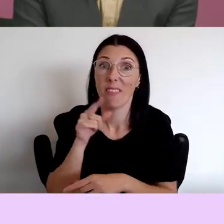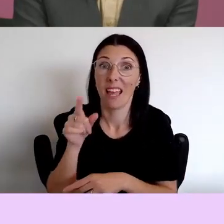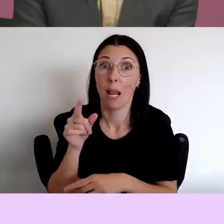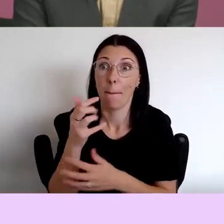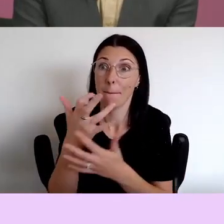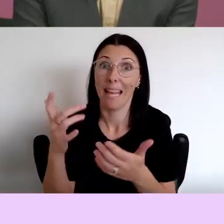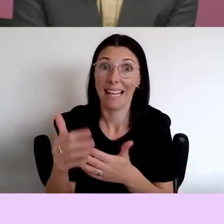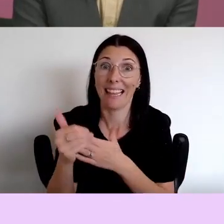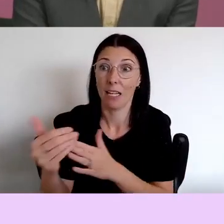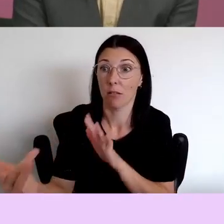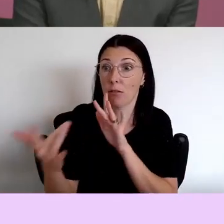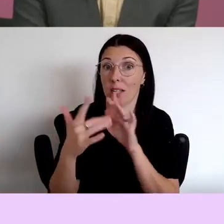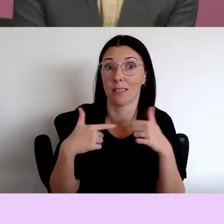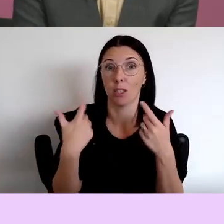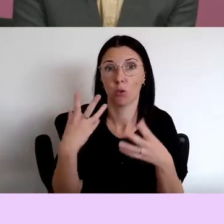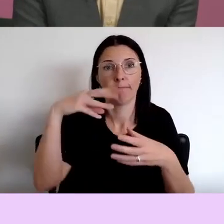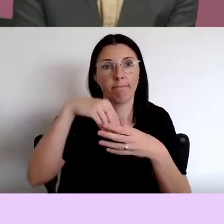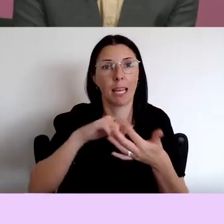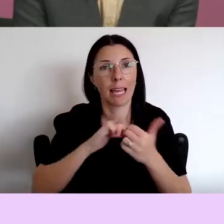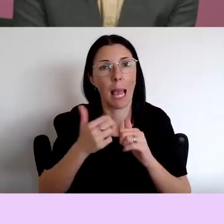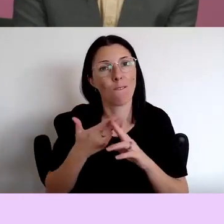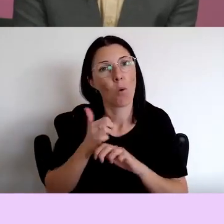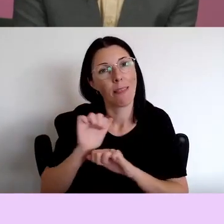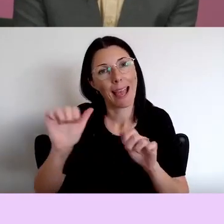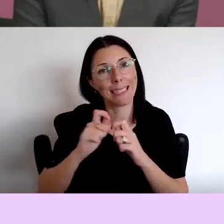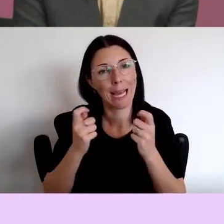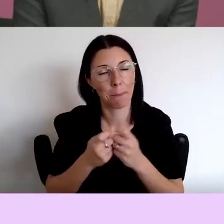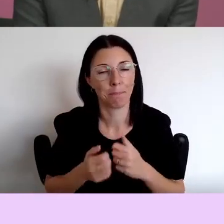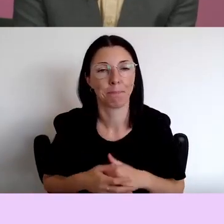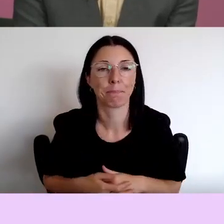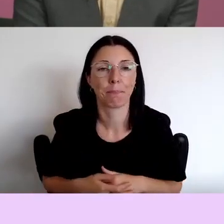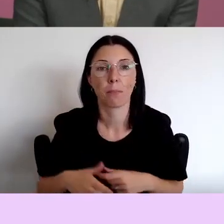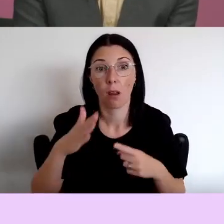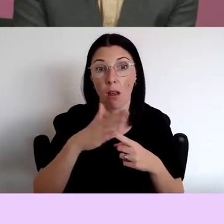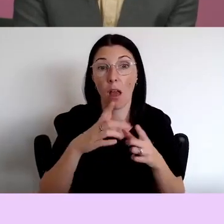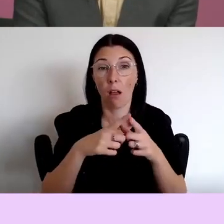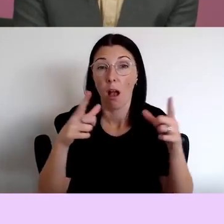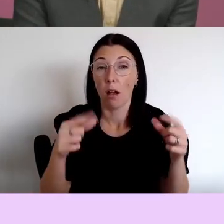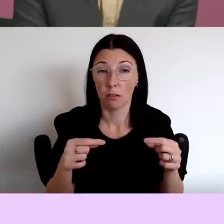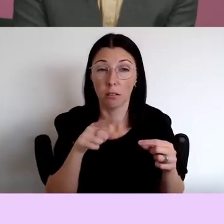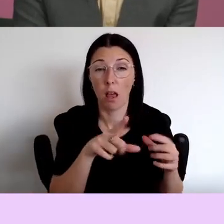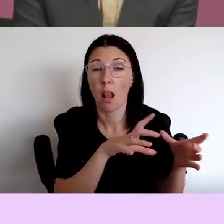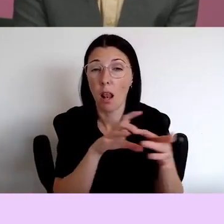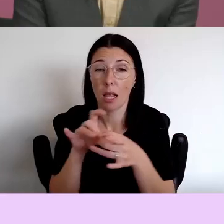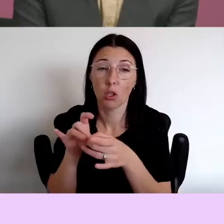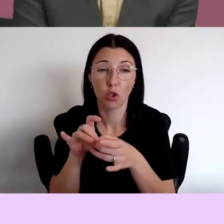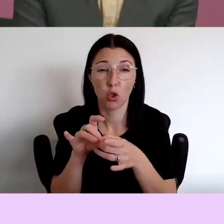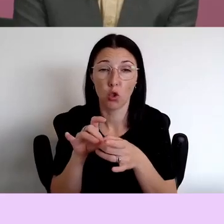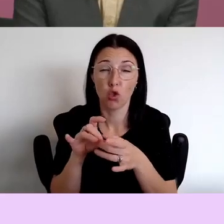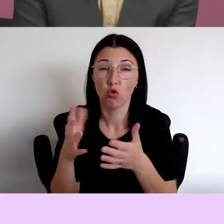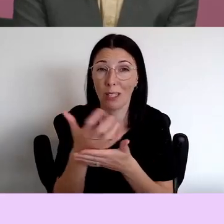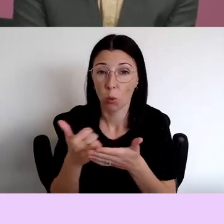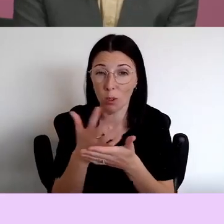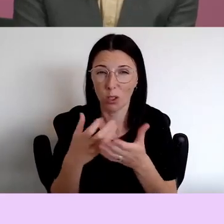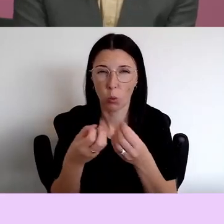teams. With cards, we embedded a QR code that links to relevant integrity resources or